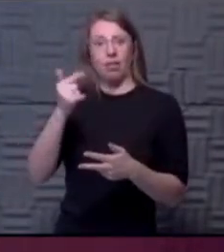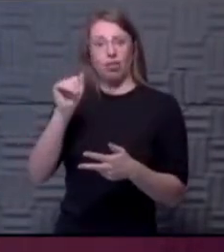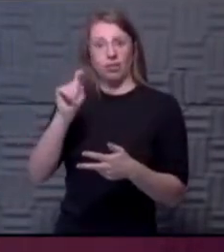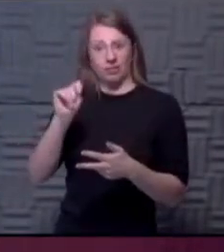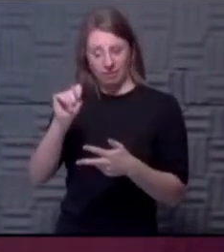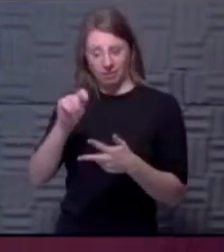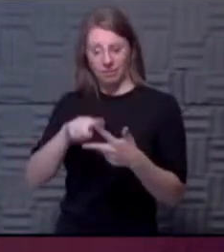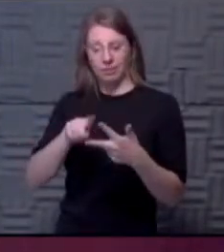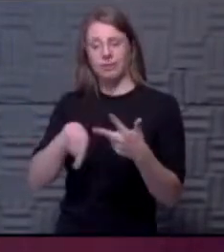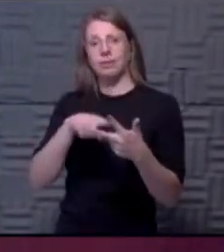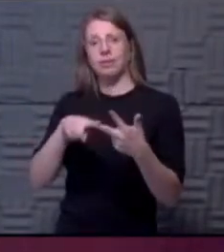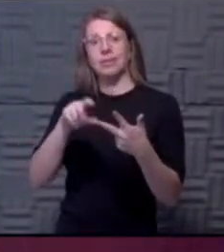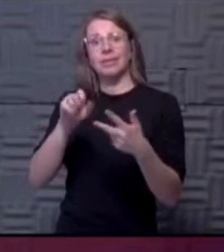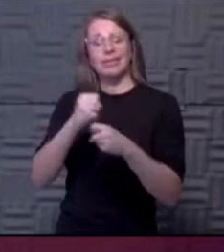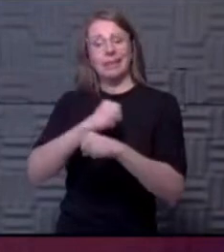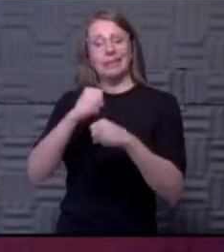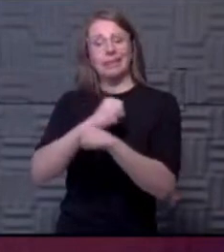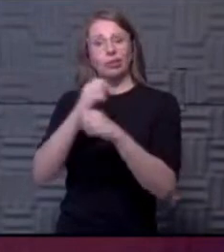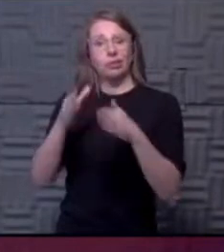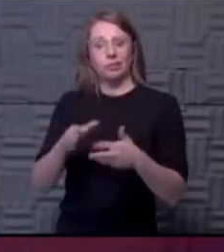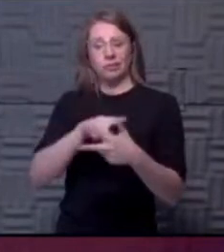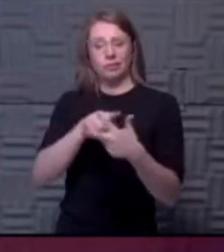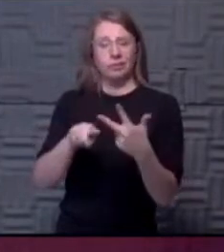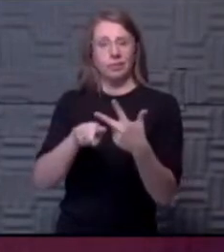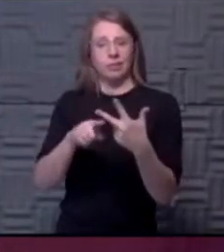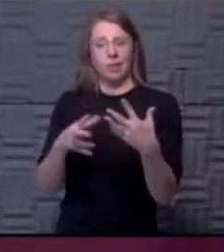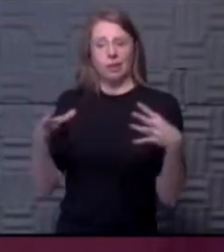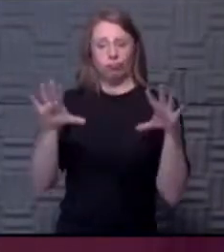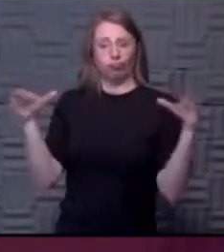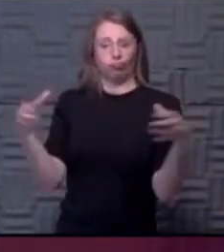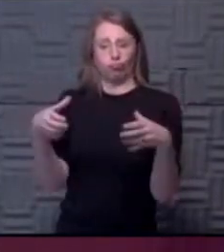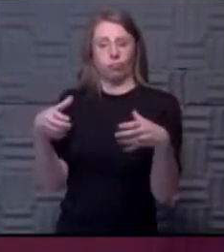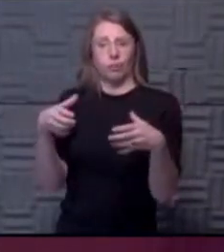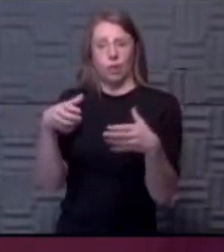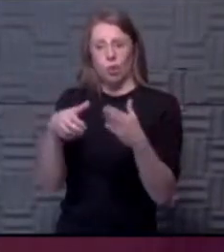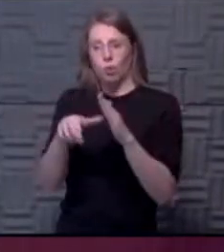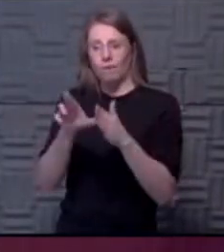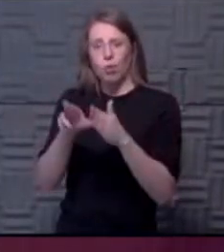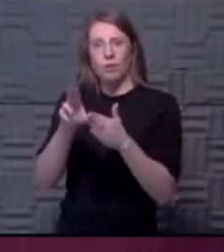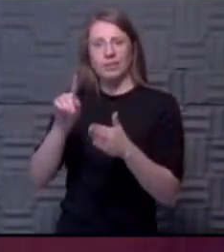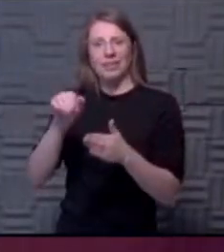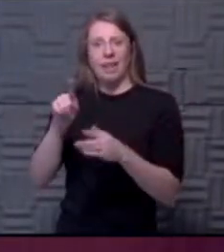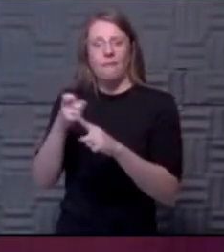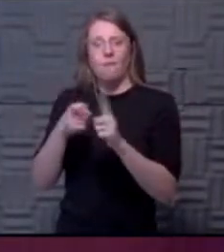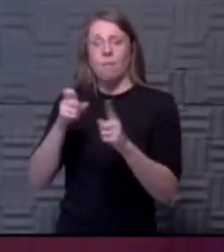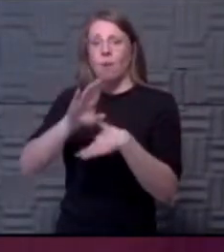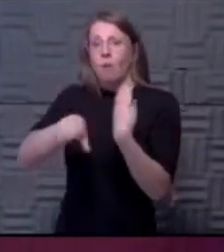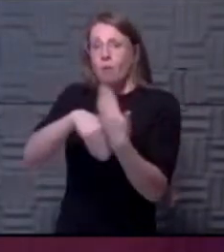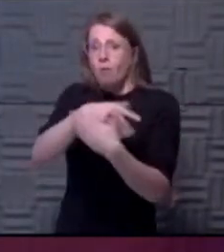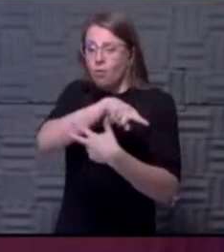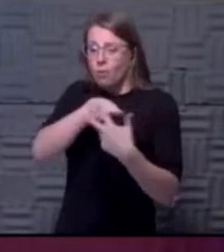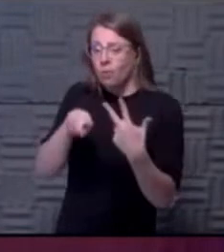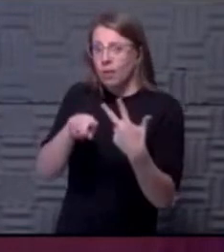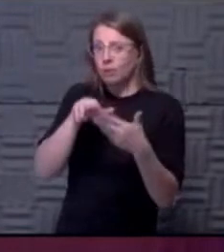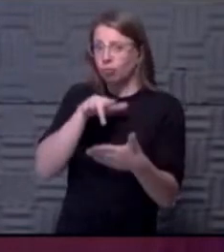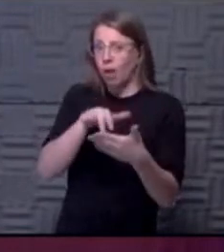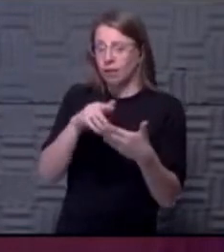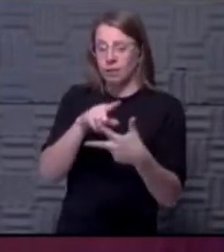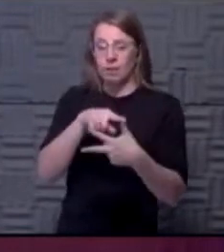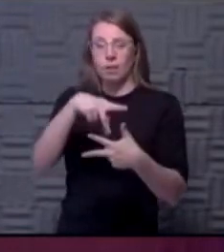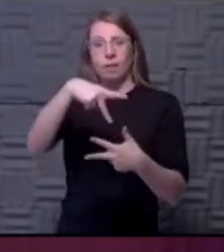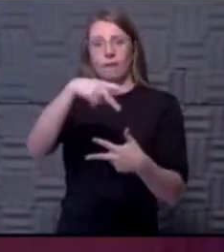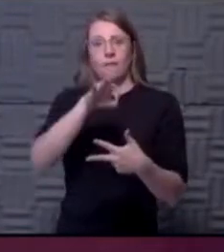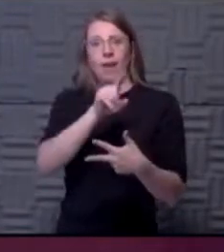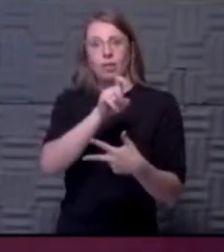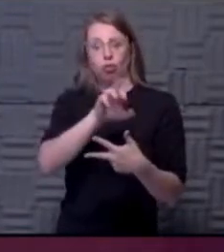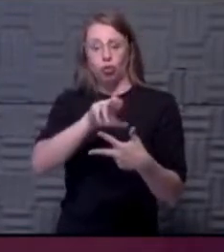group of experts who review the data from all three of the trials right now. So from Pfizer, from